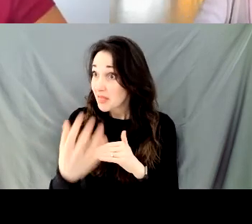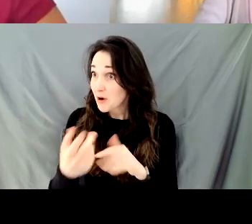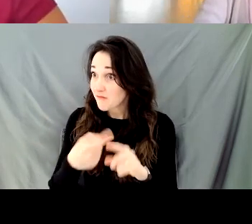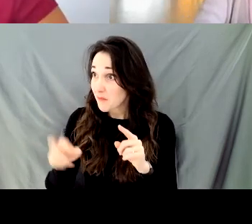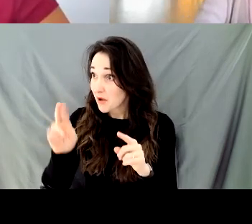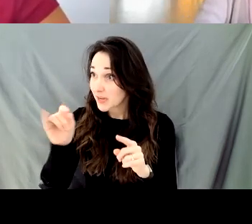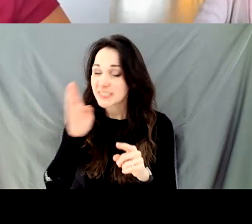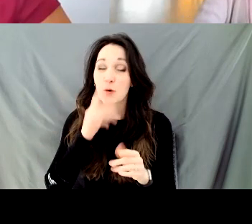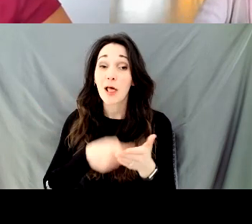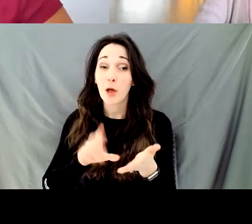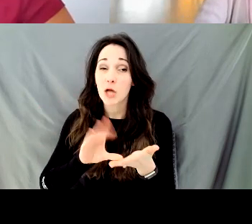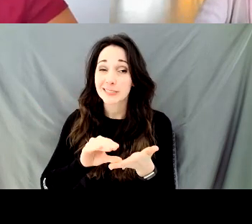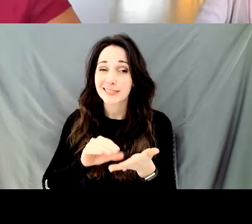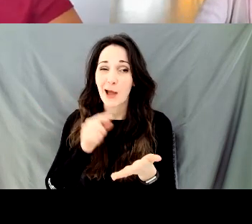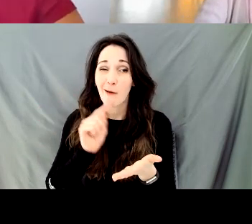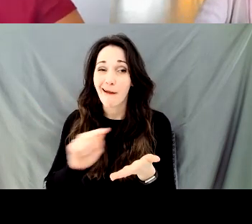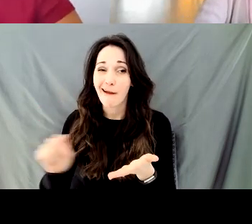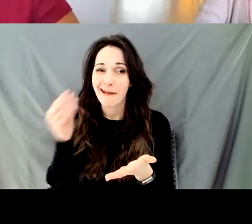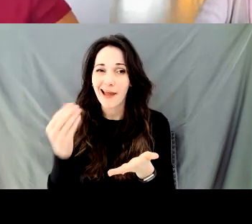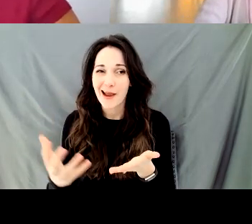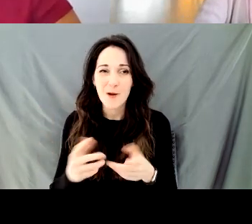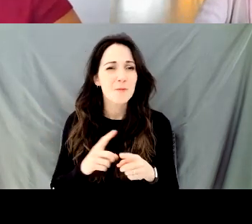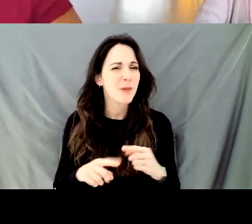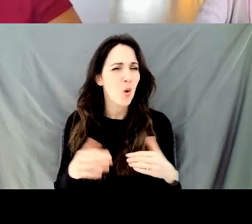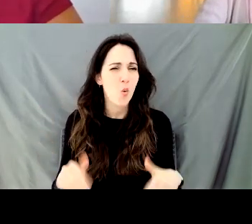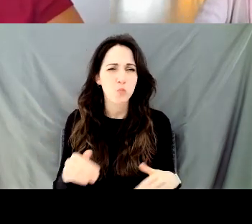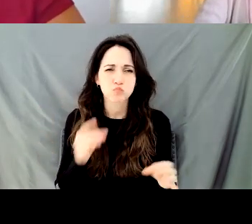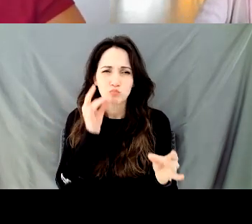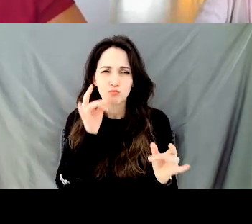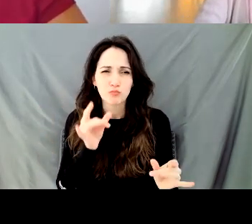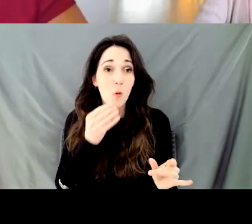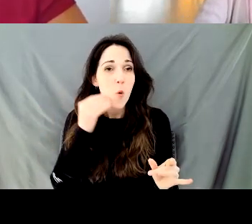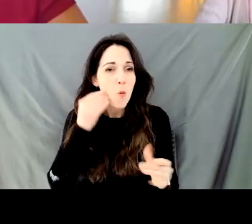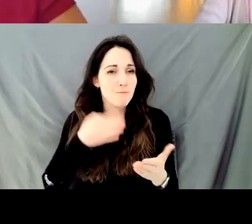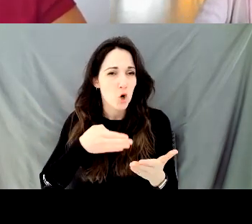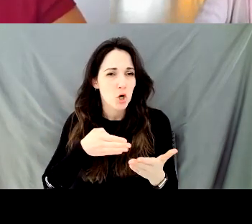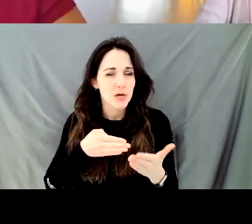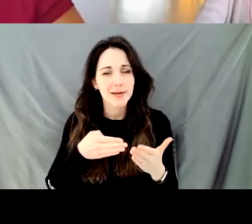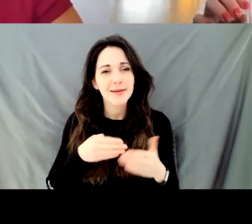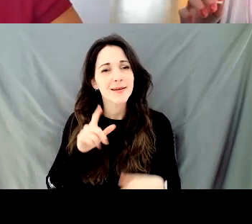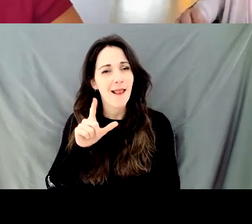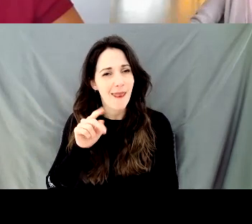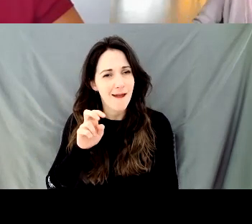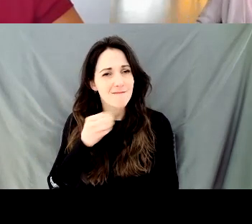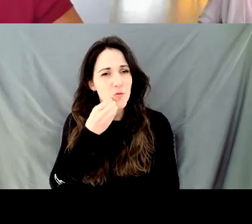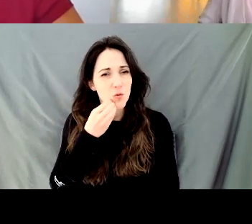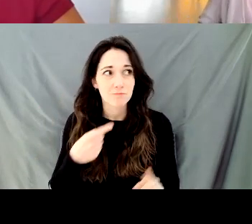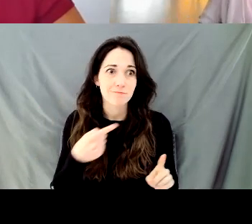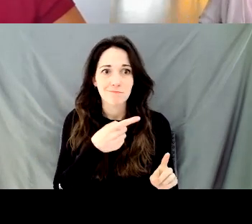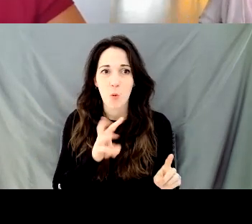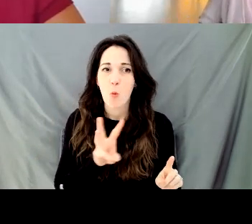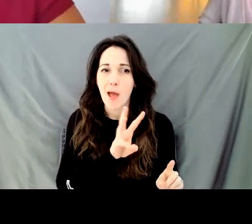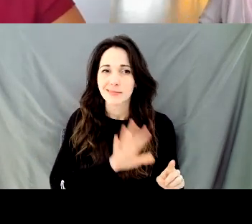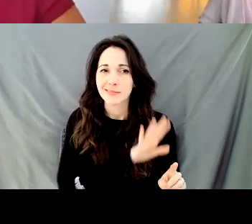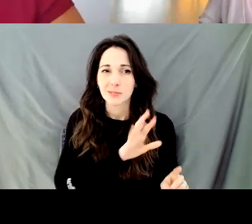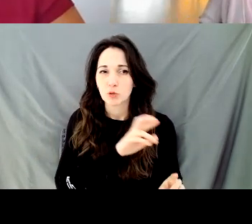But pretty good food. But most of that home, cooking is going to be on the west side. So that is very telling of how we